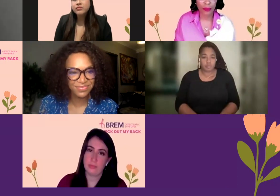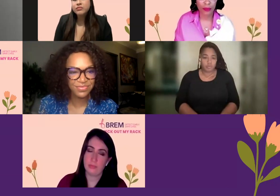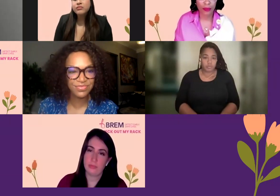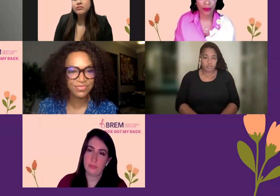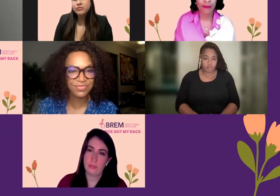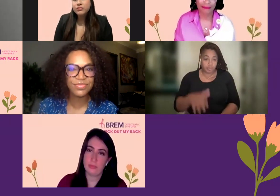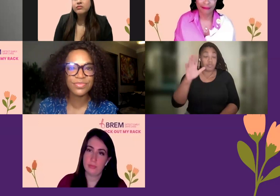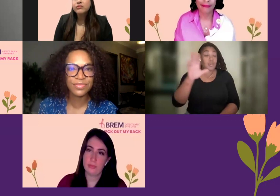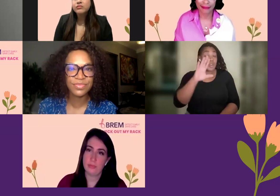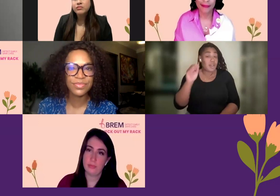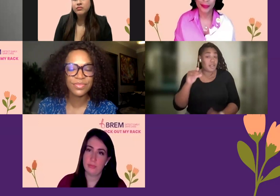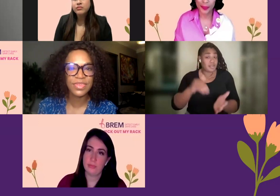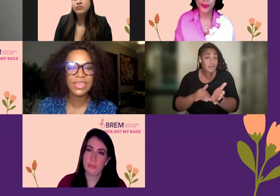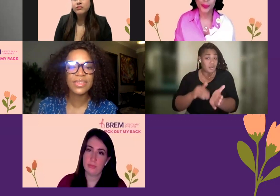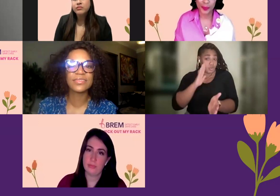will listen